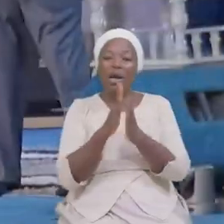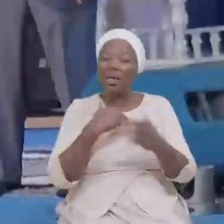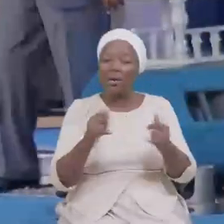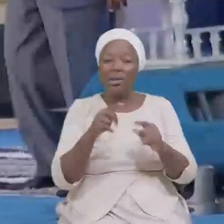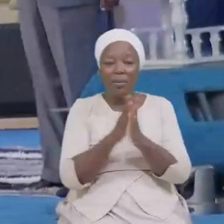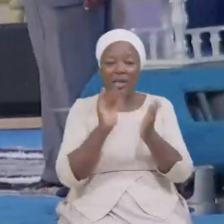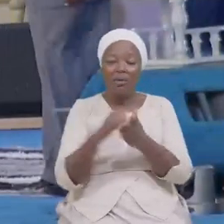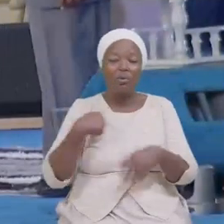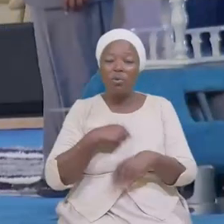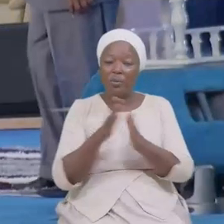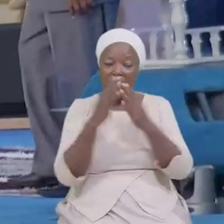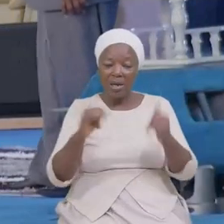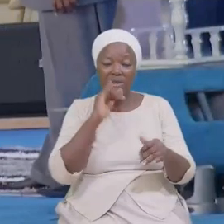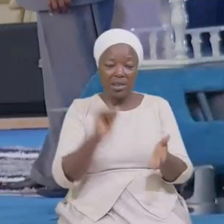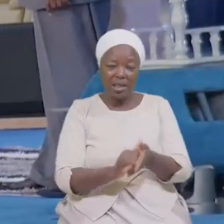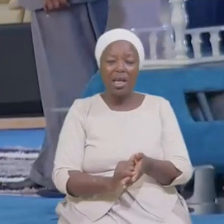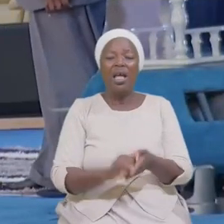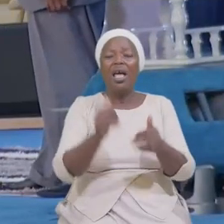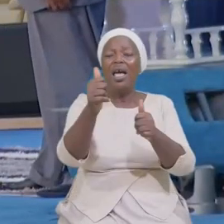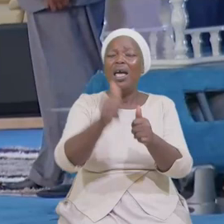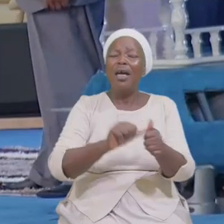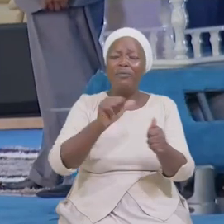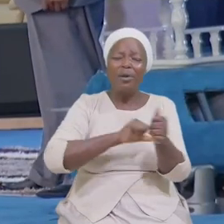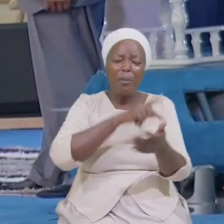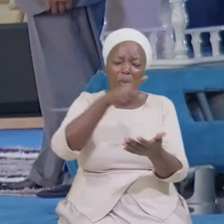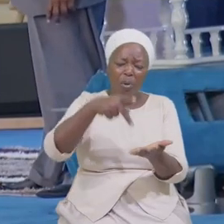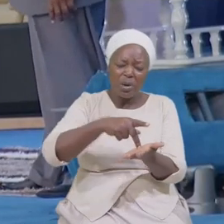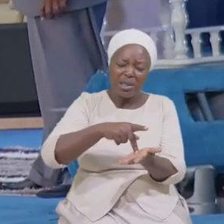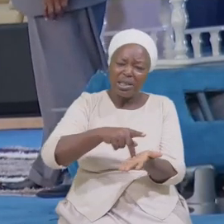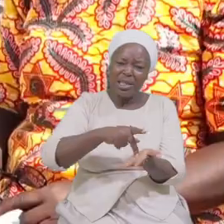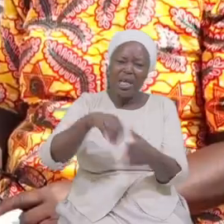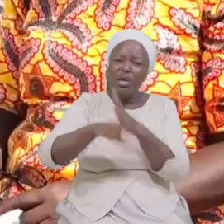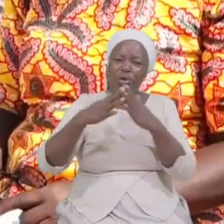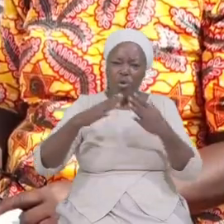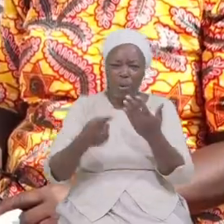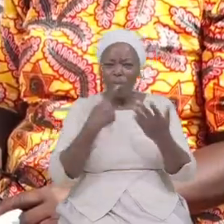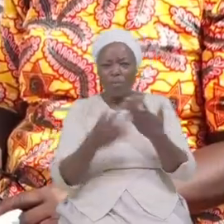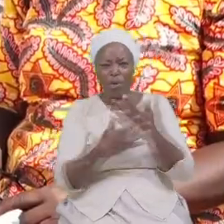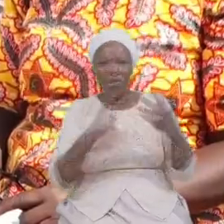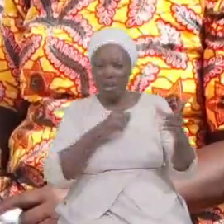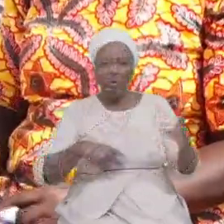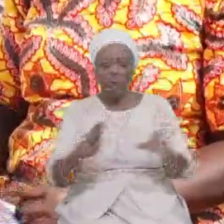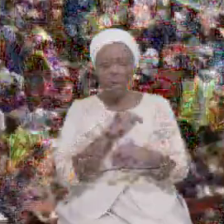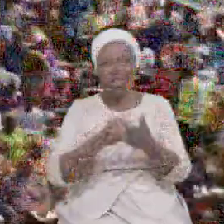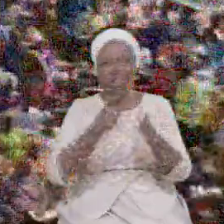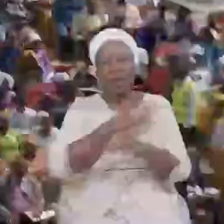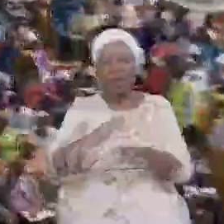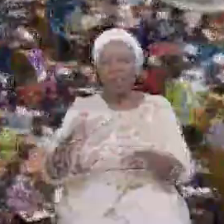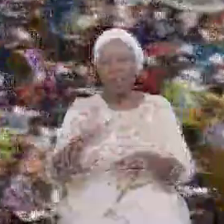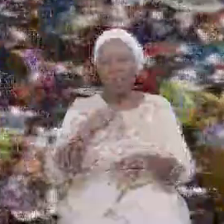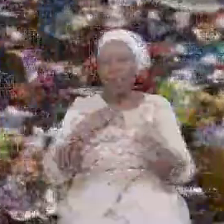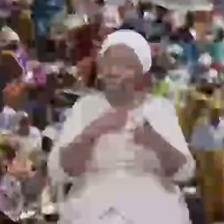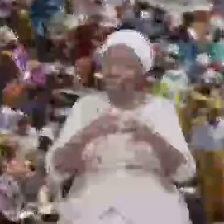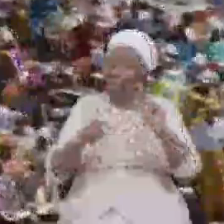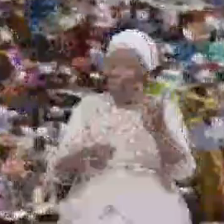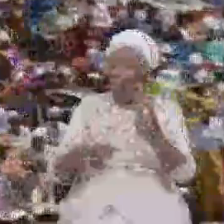is, every poison in your blood, the Lord will take it away. And then you will go